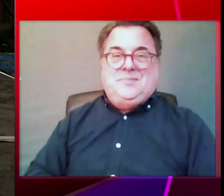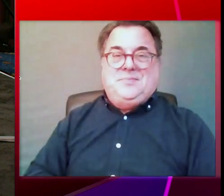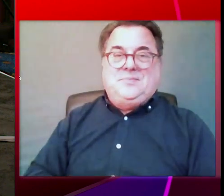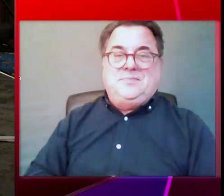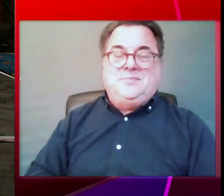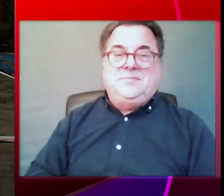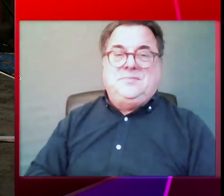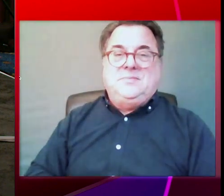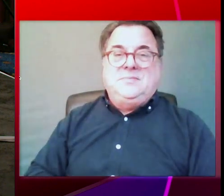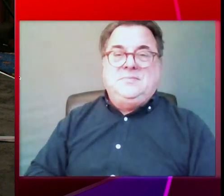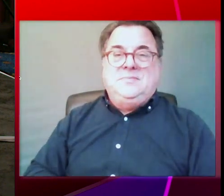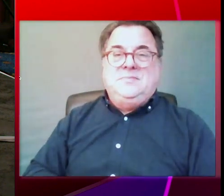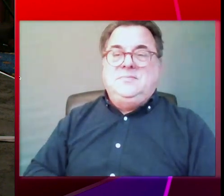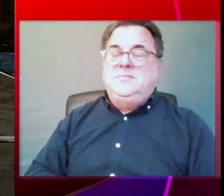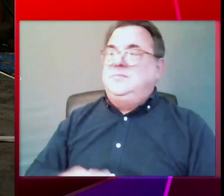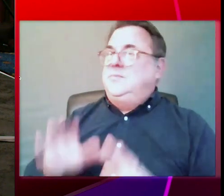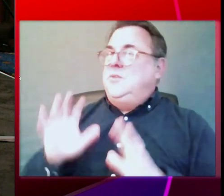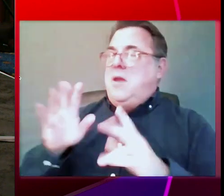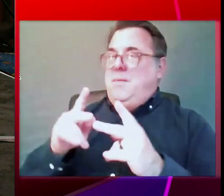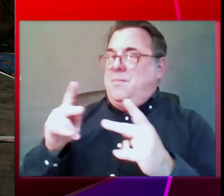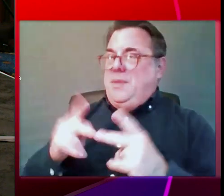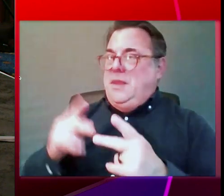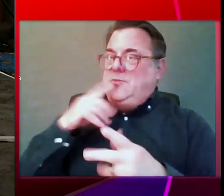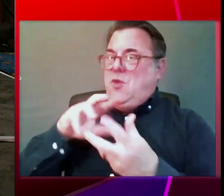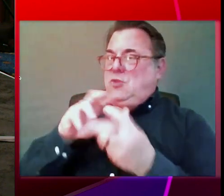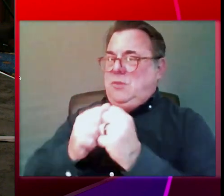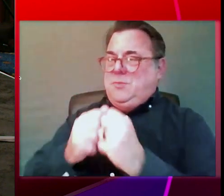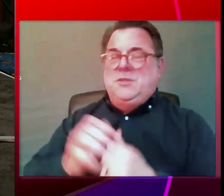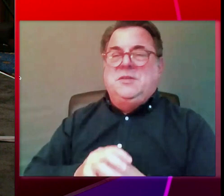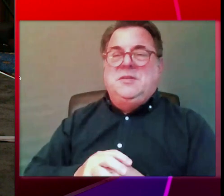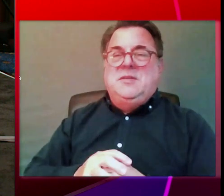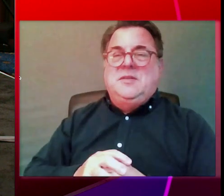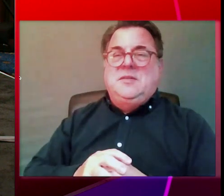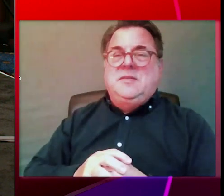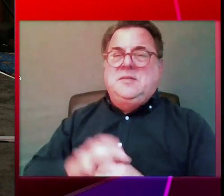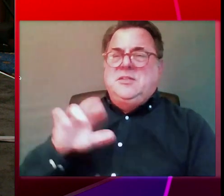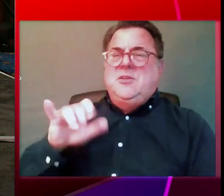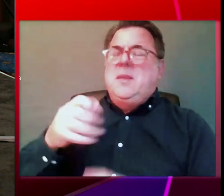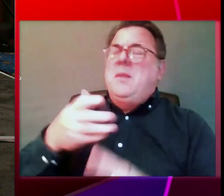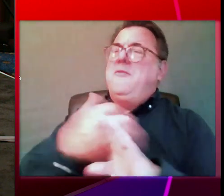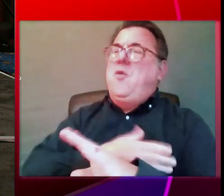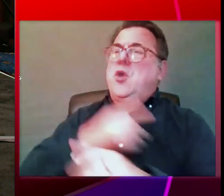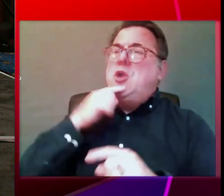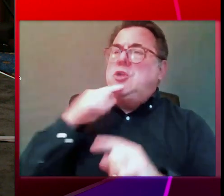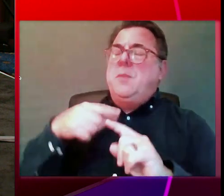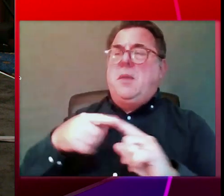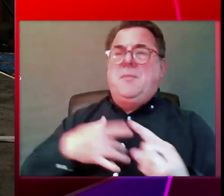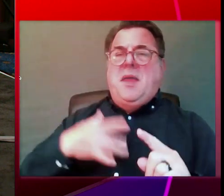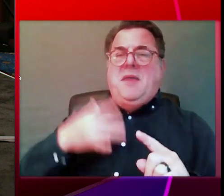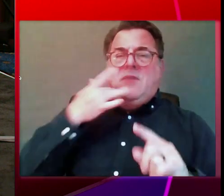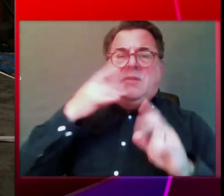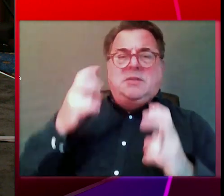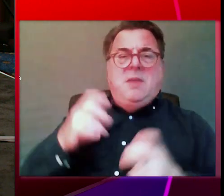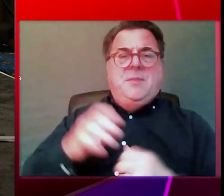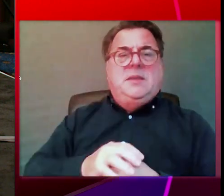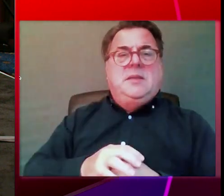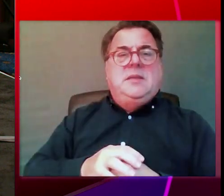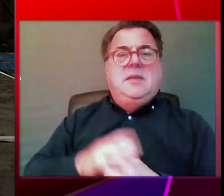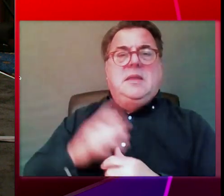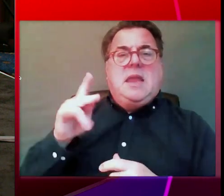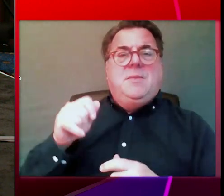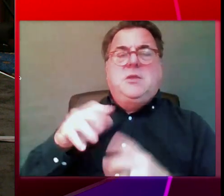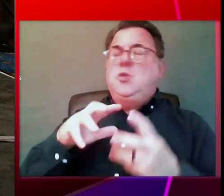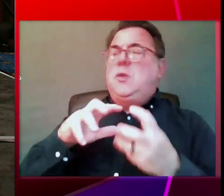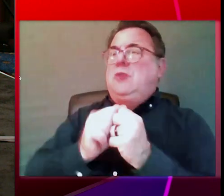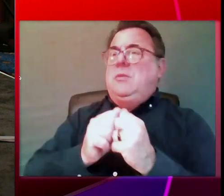a great place for encryption. But Jeremy, earlier you mentioned one of my favorite pieces of KMS. You can encrypt inside